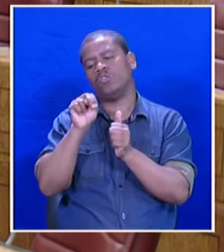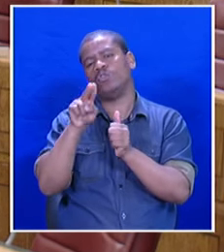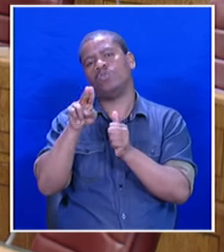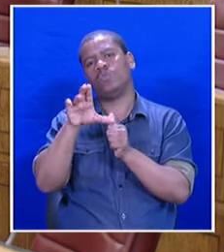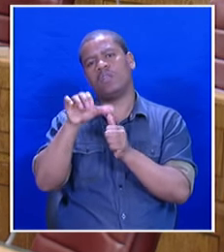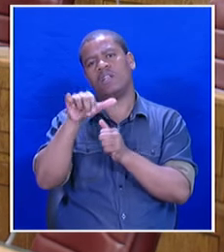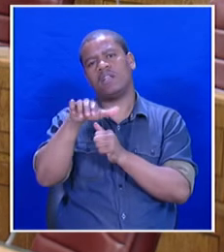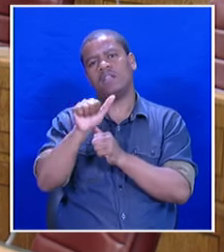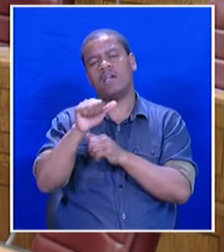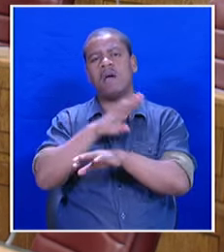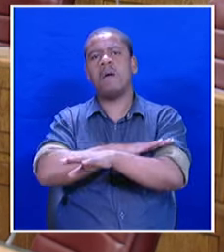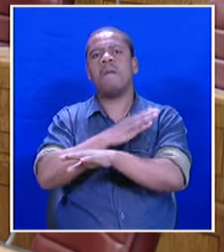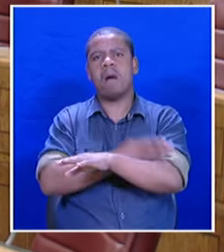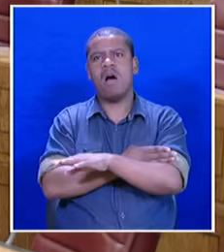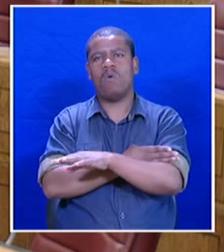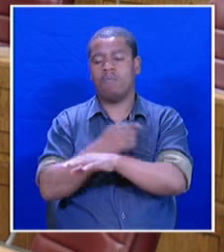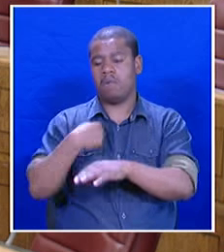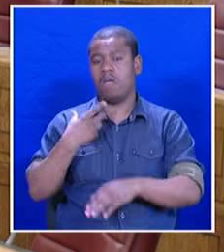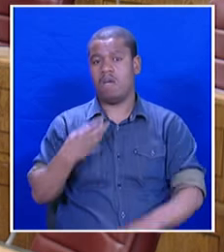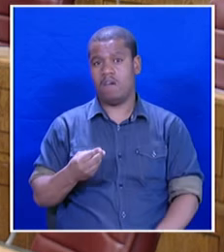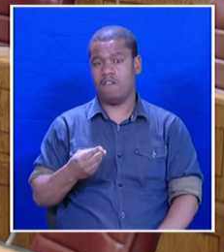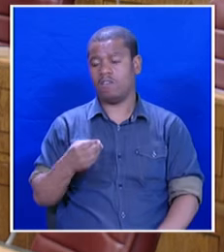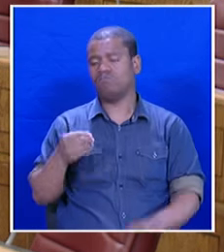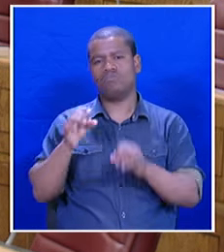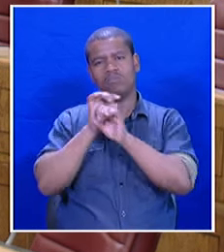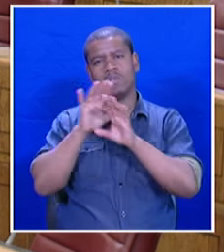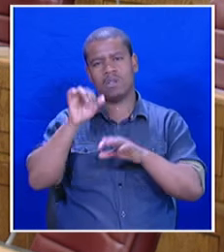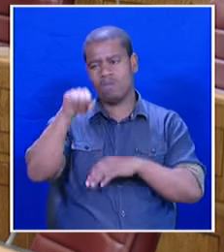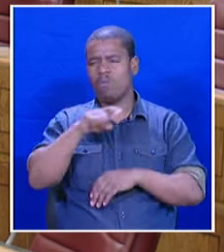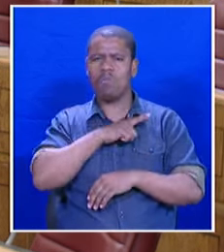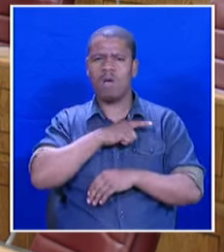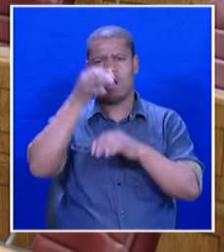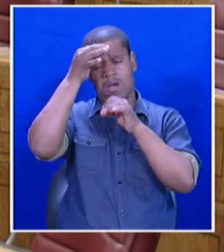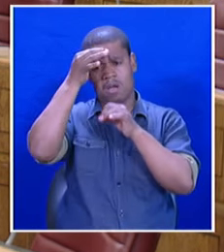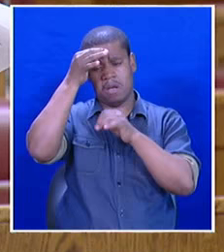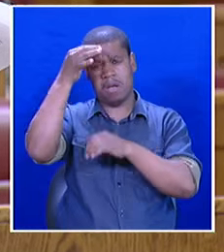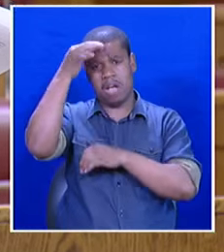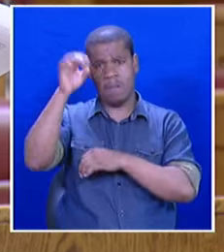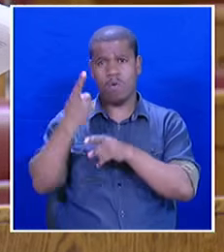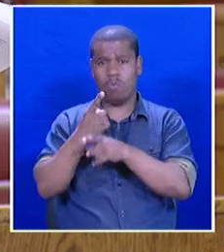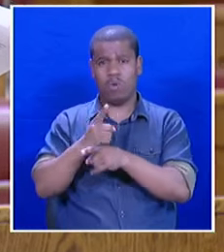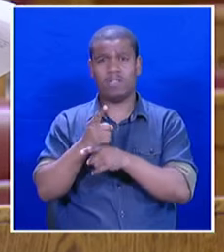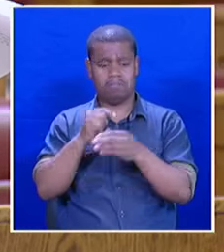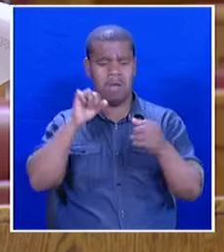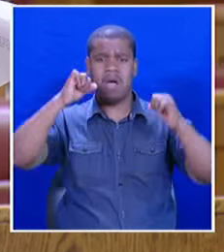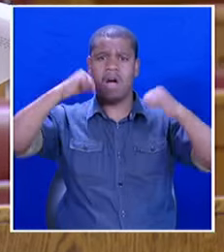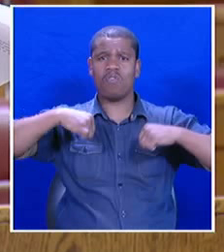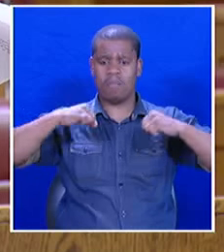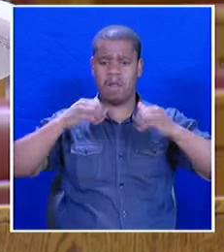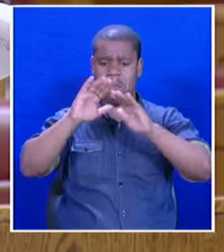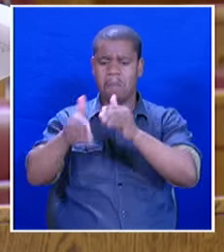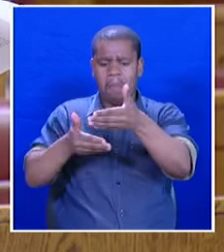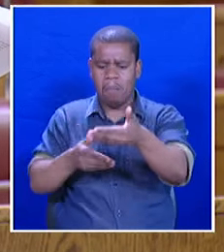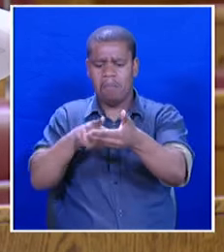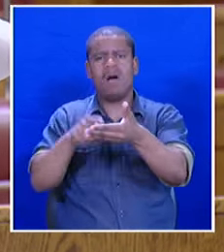industry in my hand. Why is it that government has been so secretive about this agreement? And whilst it has been